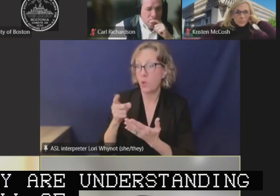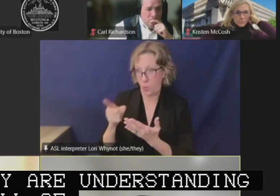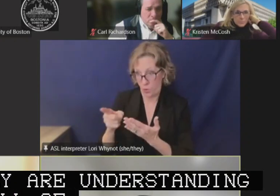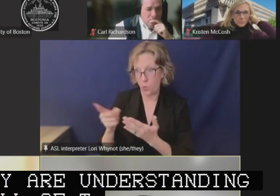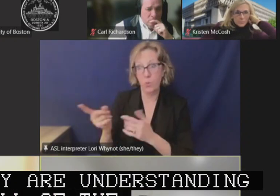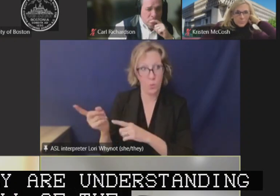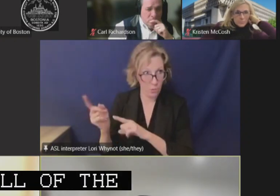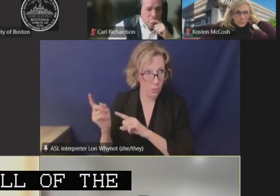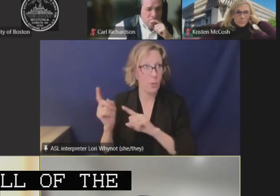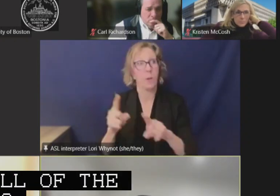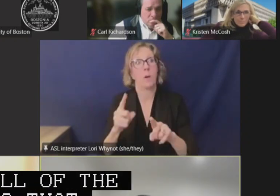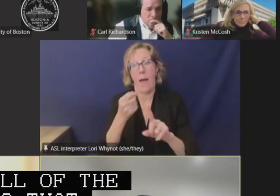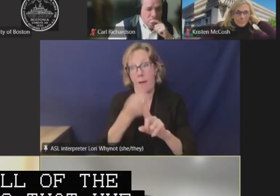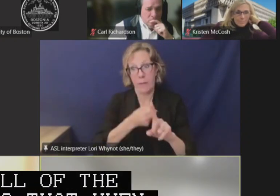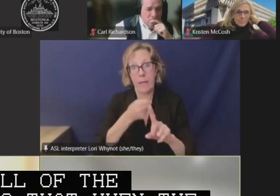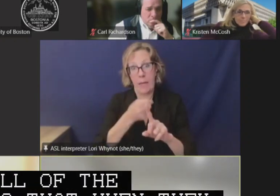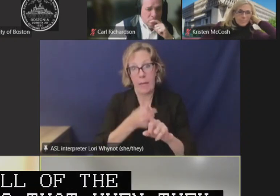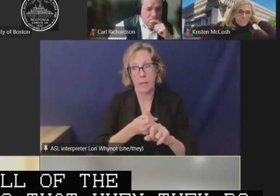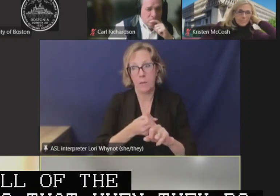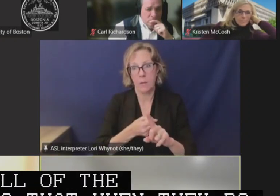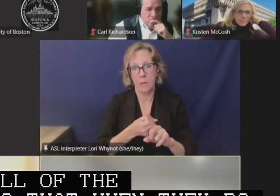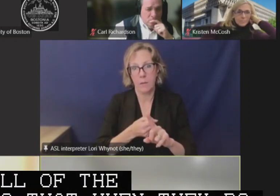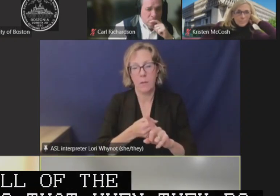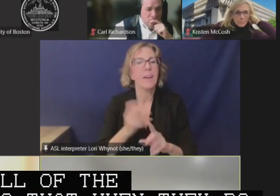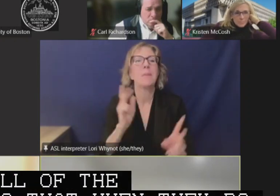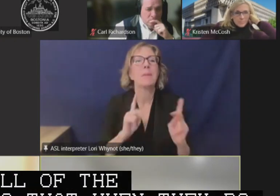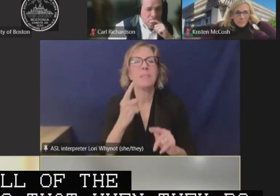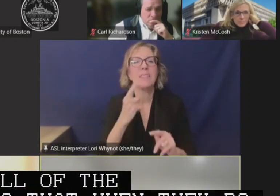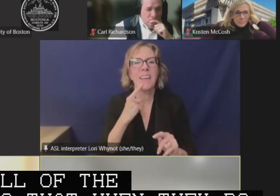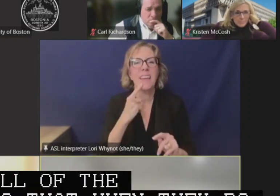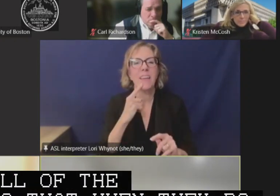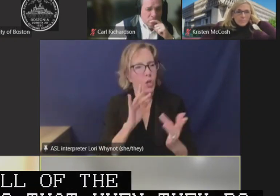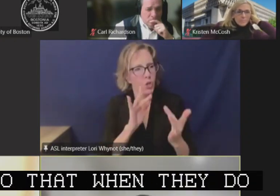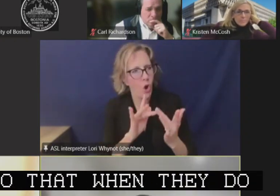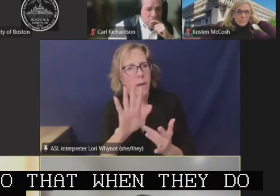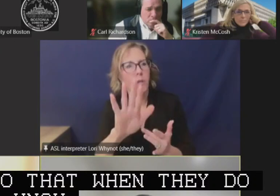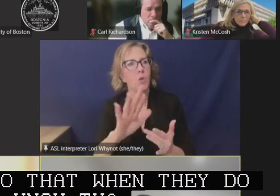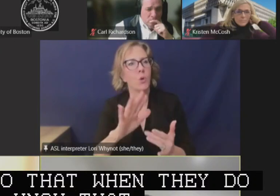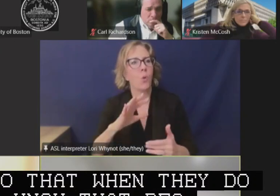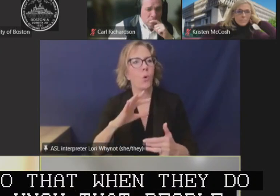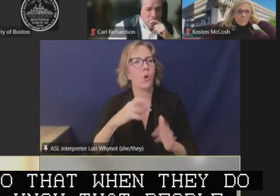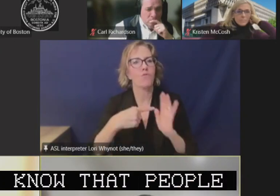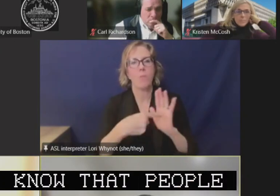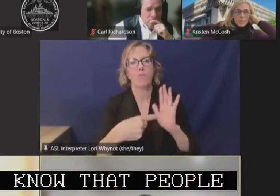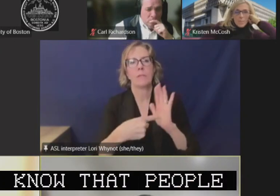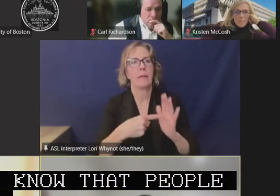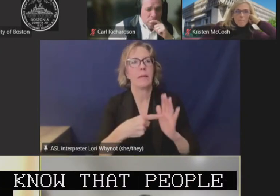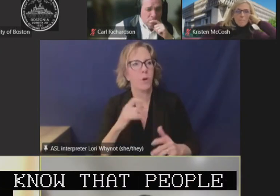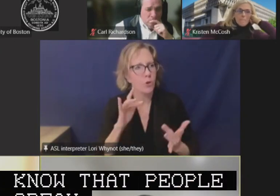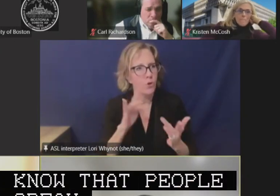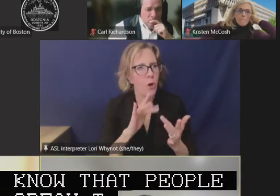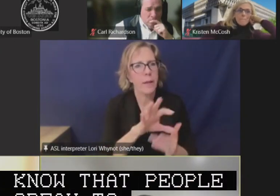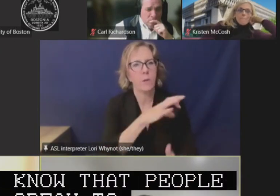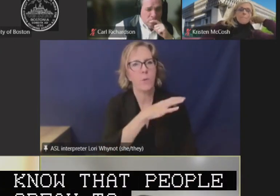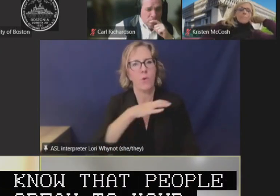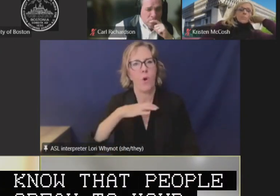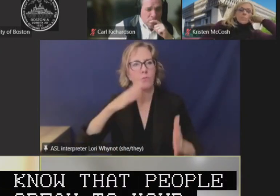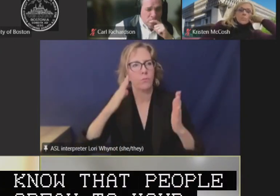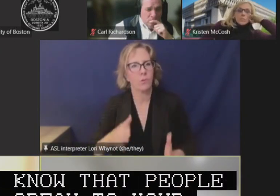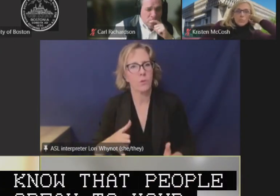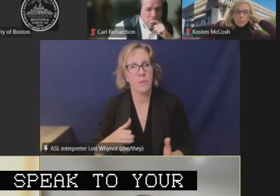or if they, and I know that people are saying go speak to your elected officials, before they go do that, to make sure that they